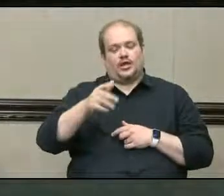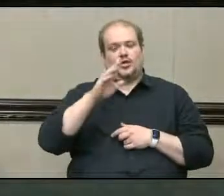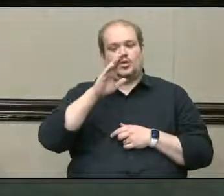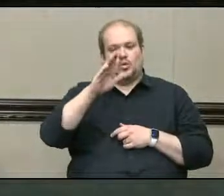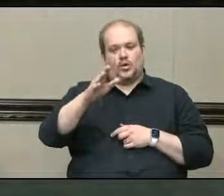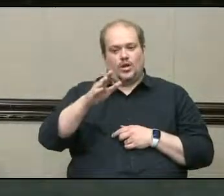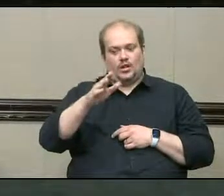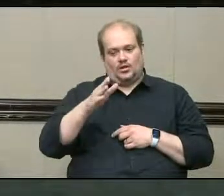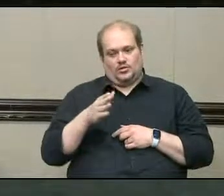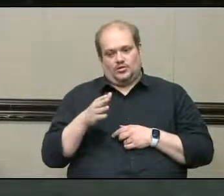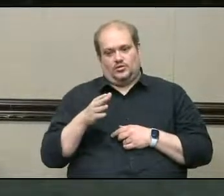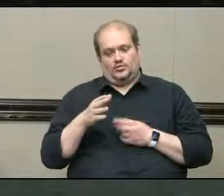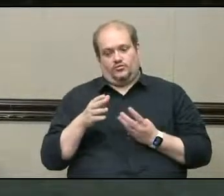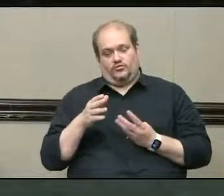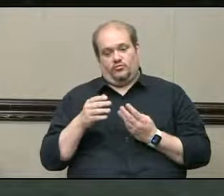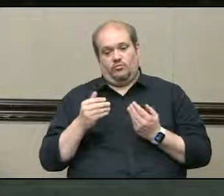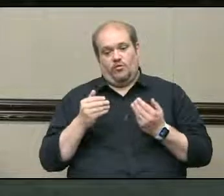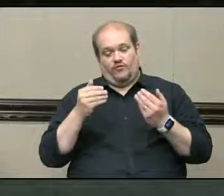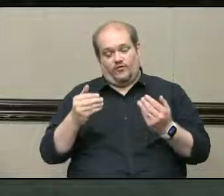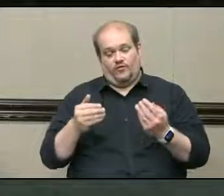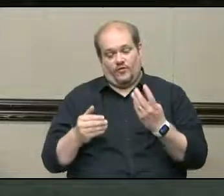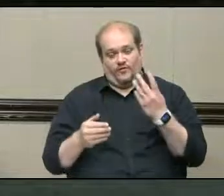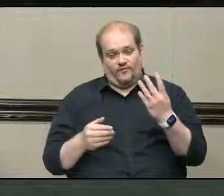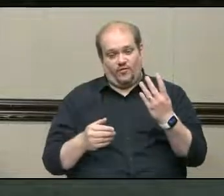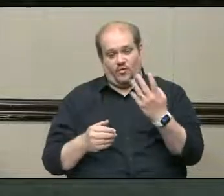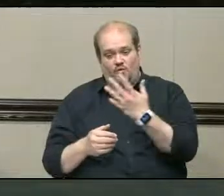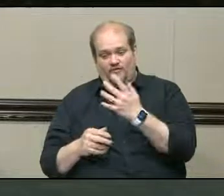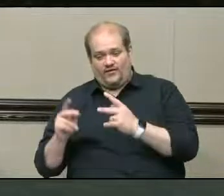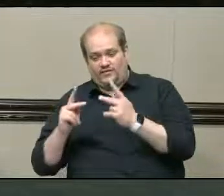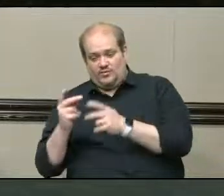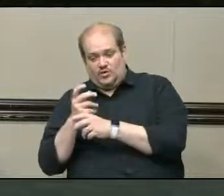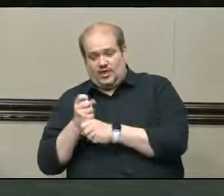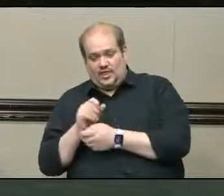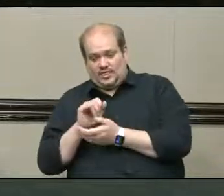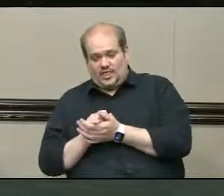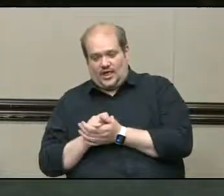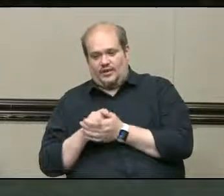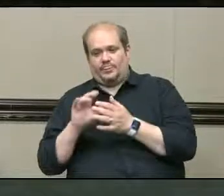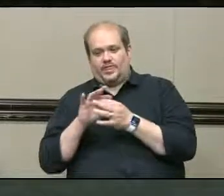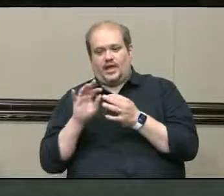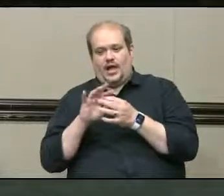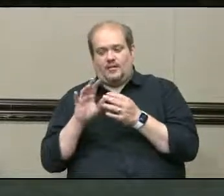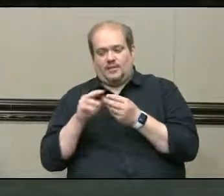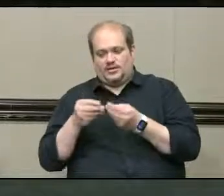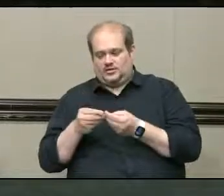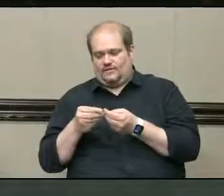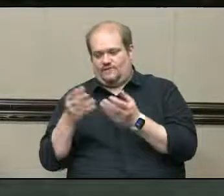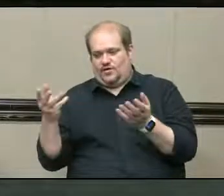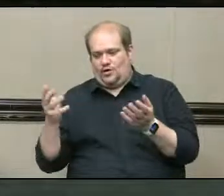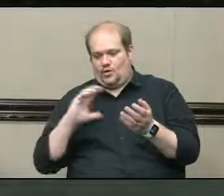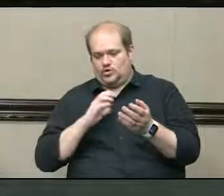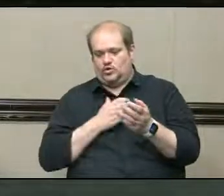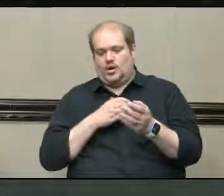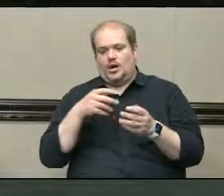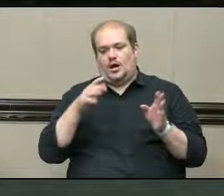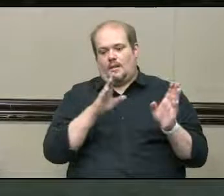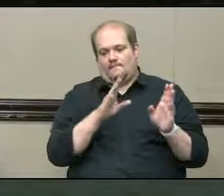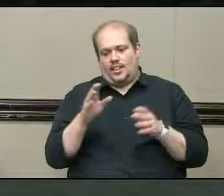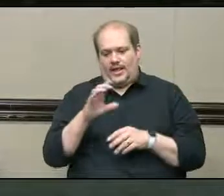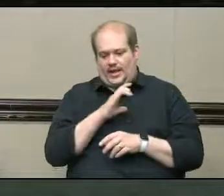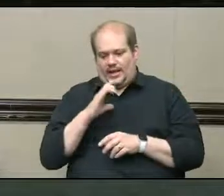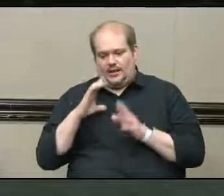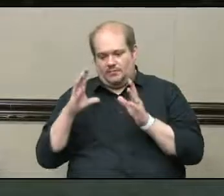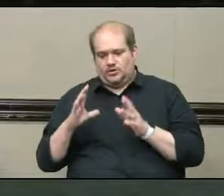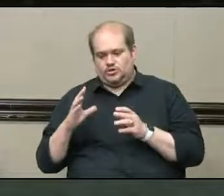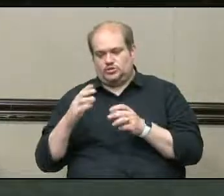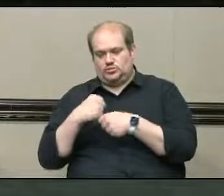forward, where only 4 or 5 would get that, we're going to forward those comments prior to that meeting to our planning commissioners and make that available